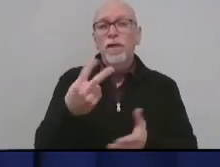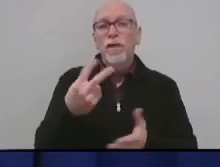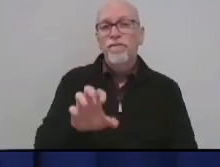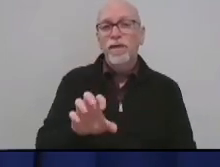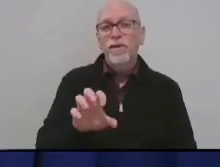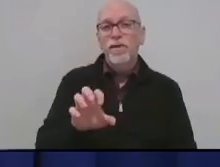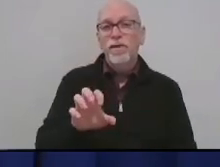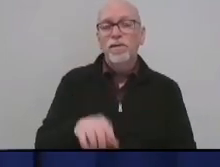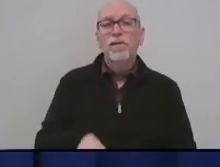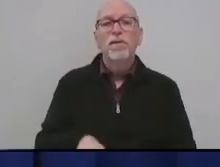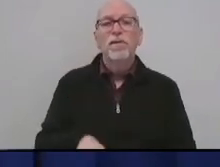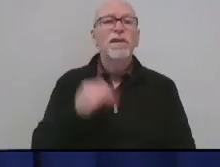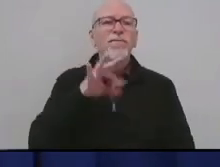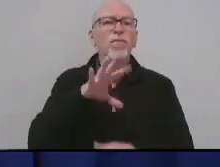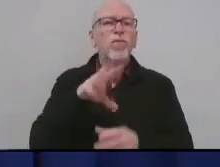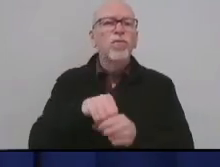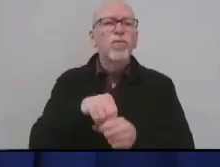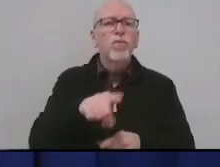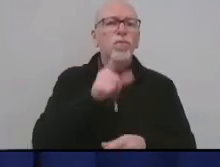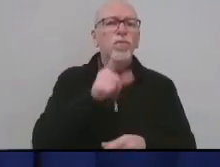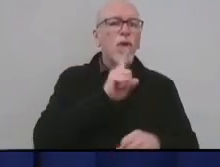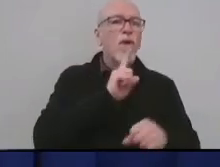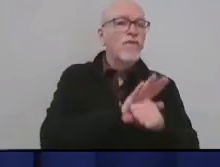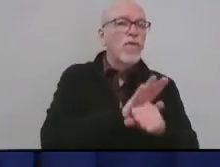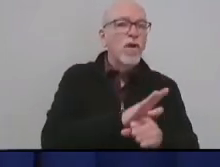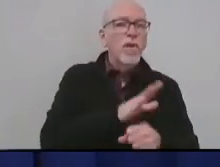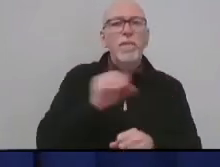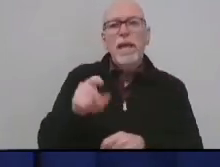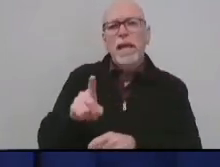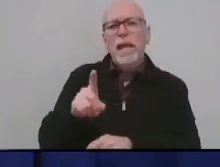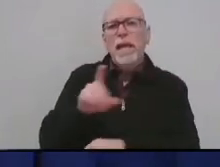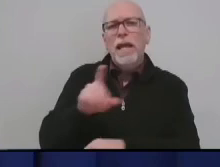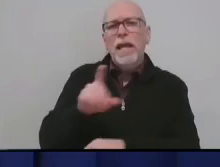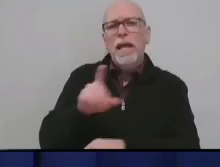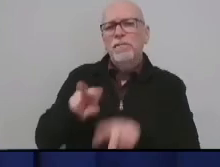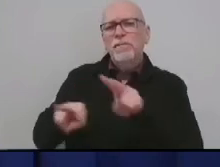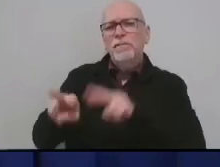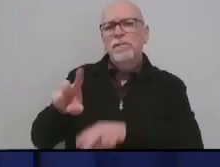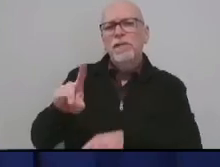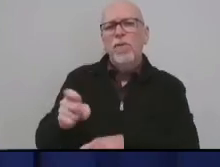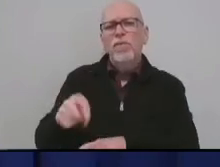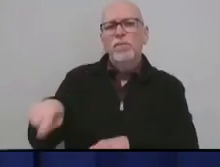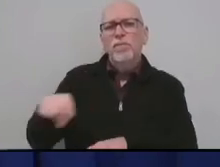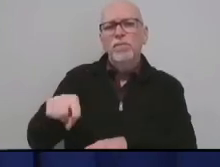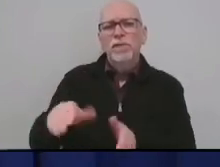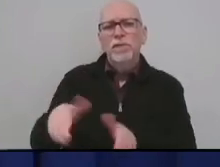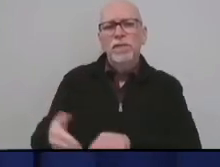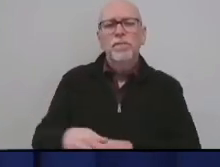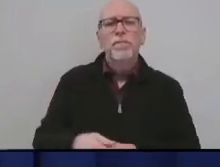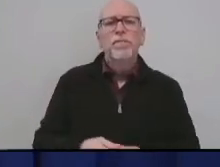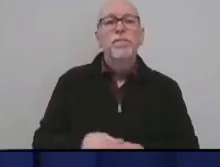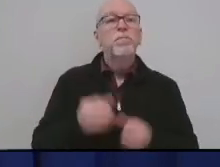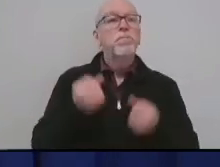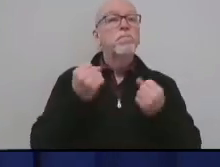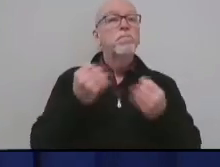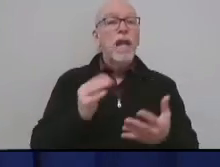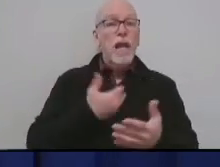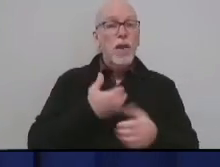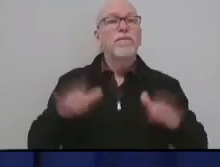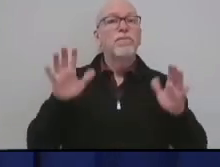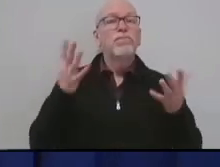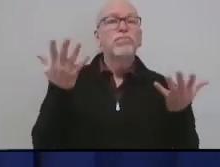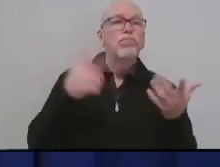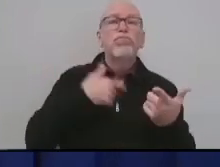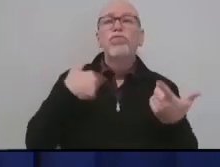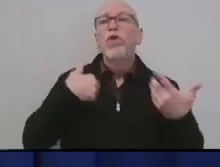you include both confirmed and clinically diagnosed deaths. Even though many of our metrics have improved significantly